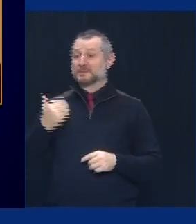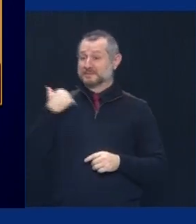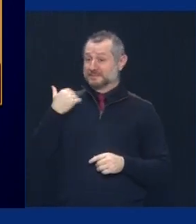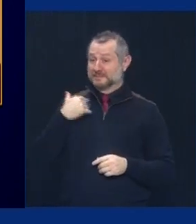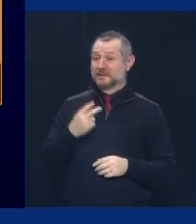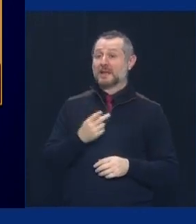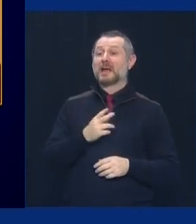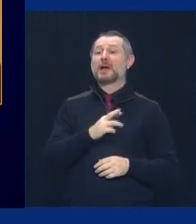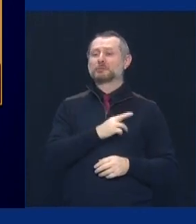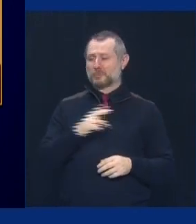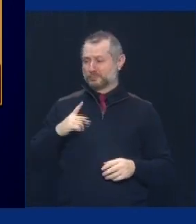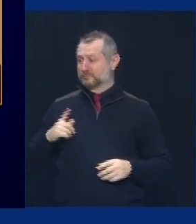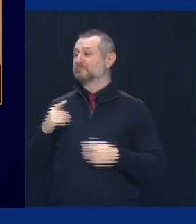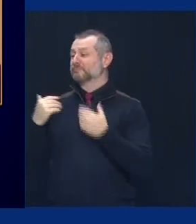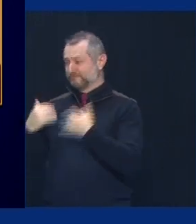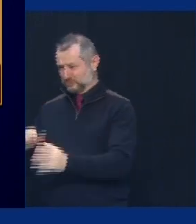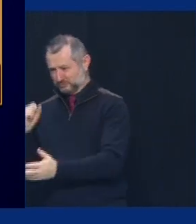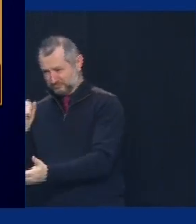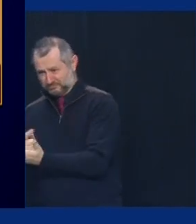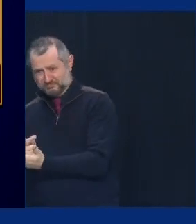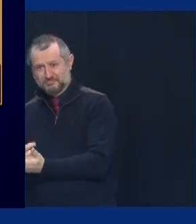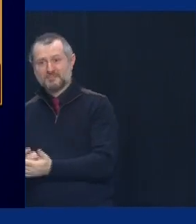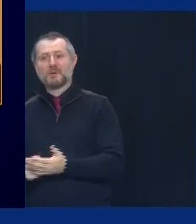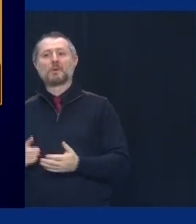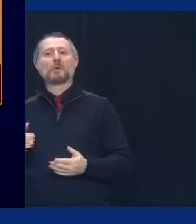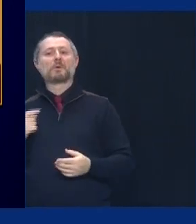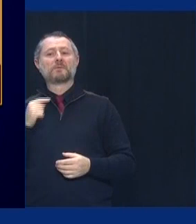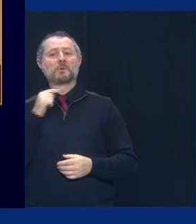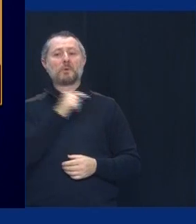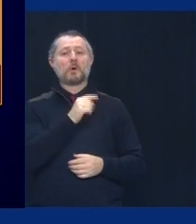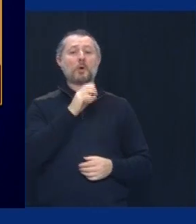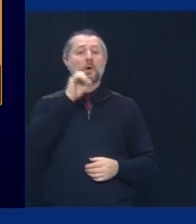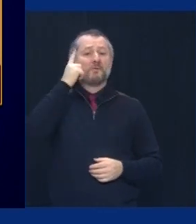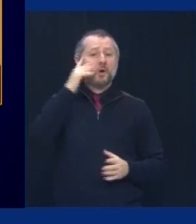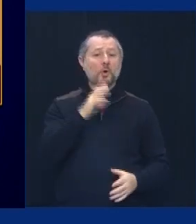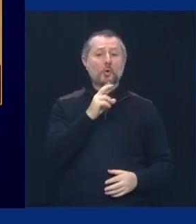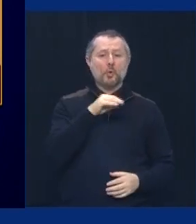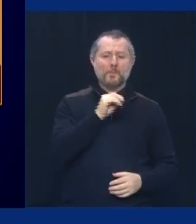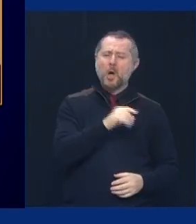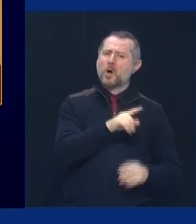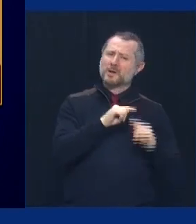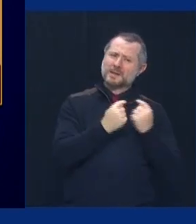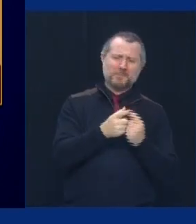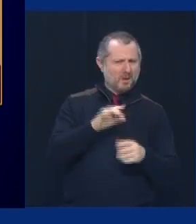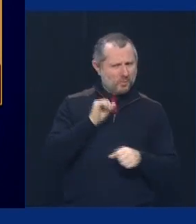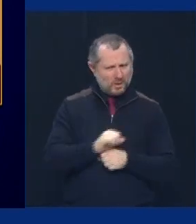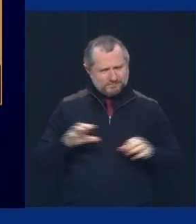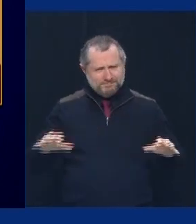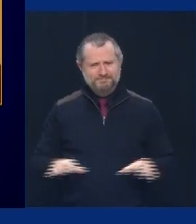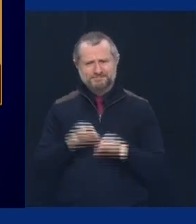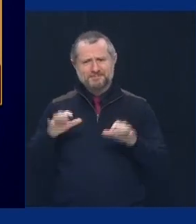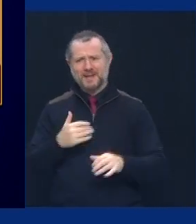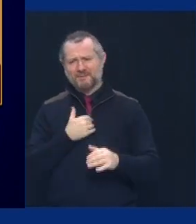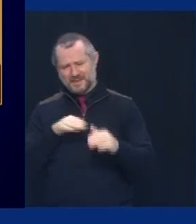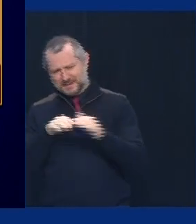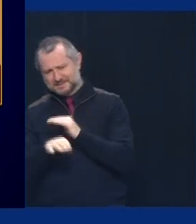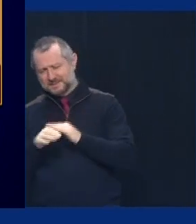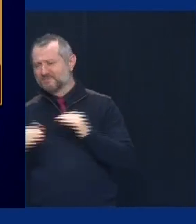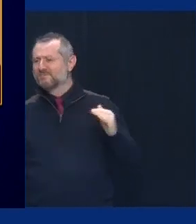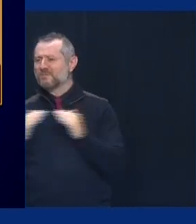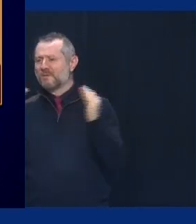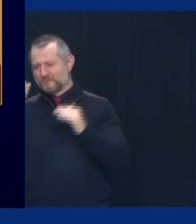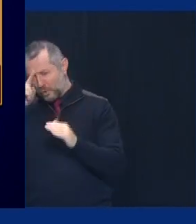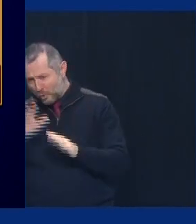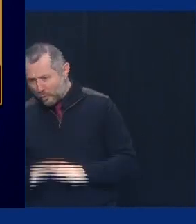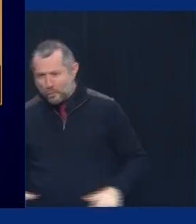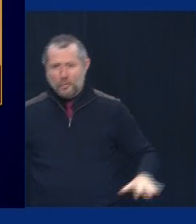repeatedly. We know that Governor Cuomo and his team are working nonstop to ensure access to the vaccine for every New Yorker,